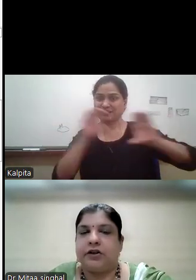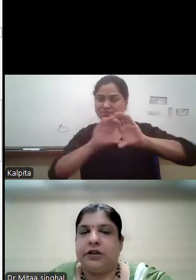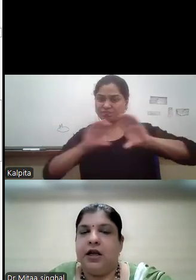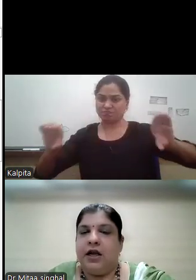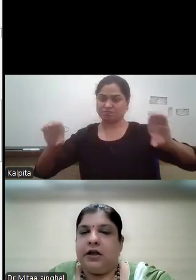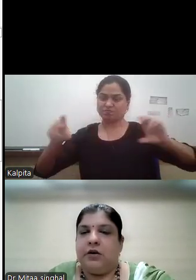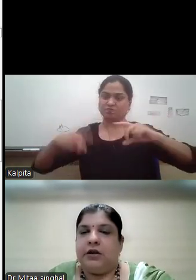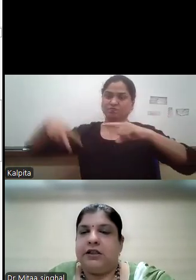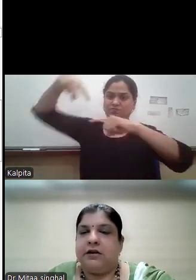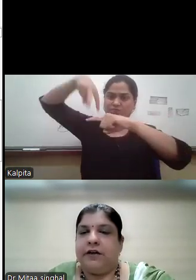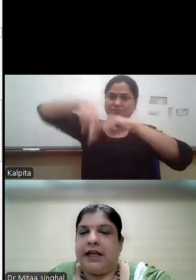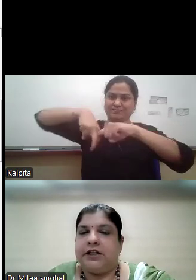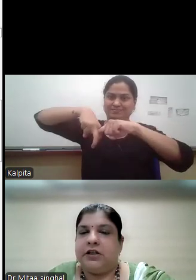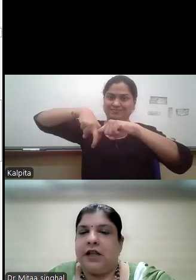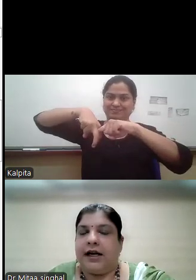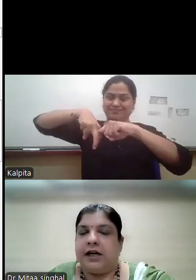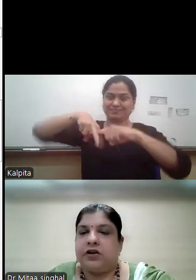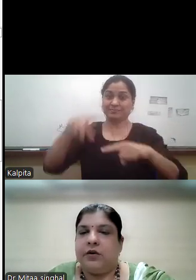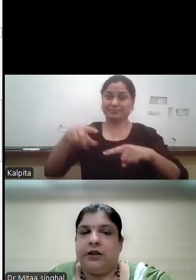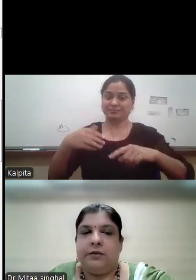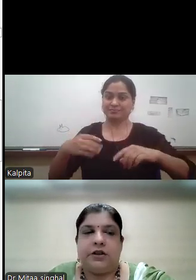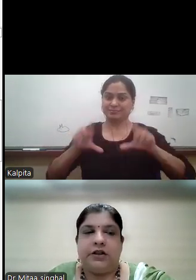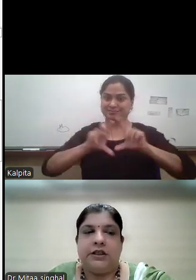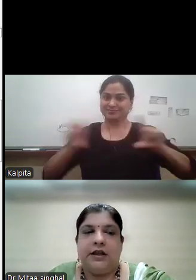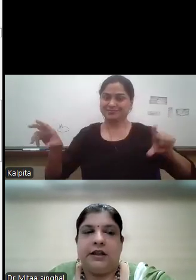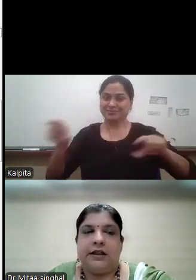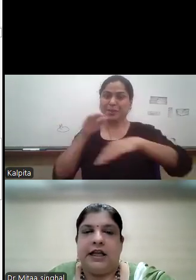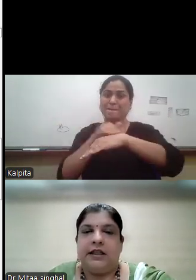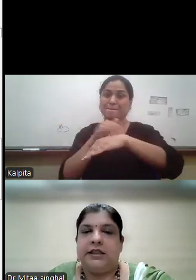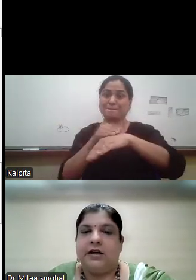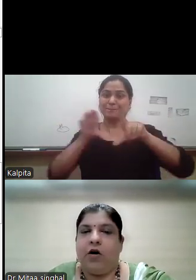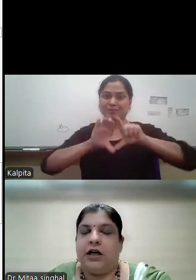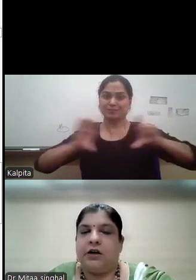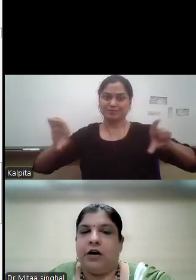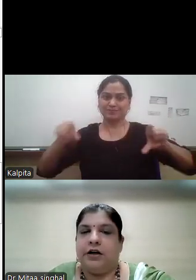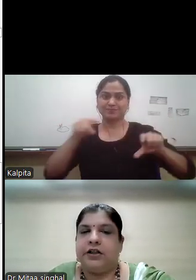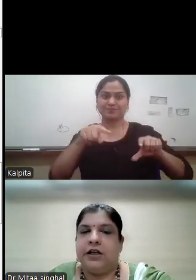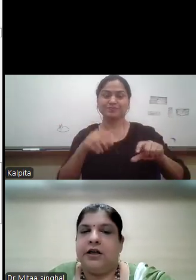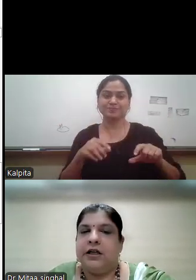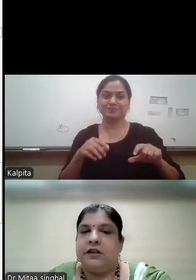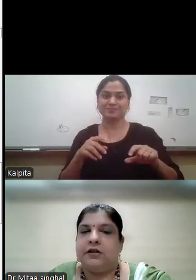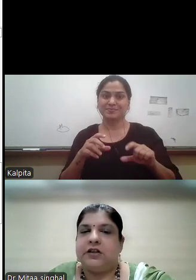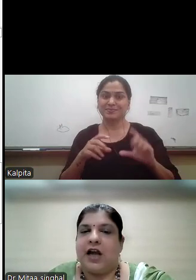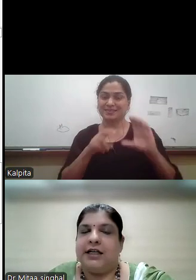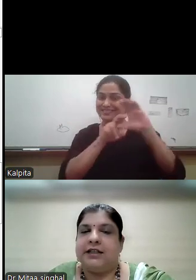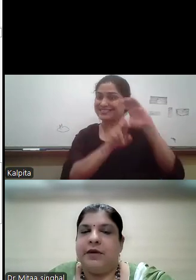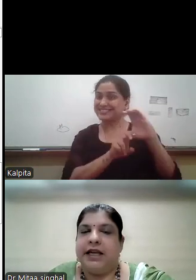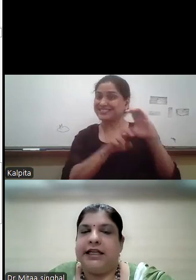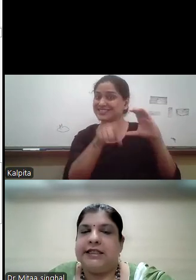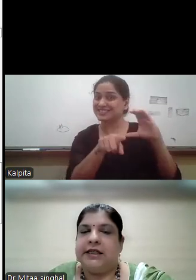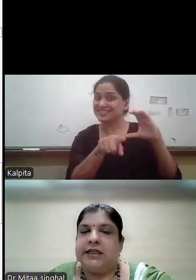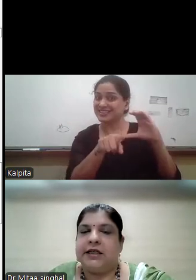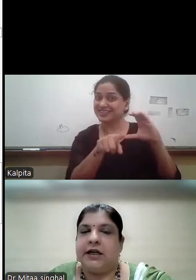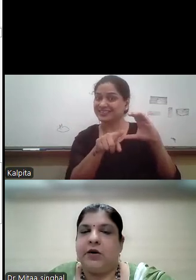in abduction. This is a wedge that I had shown in the pictures. Then this is a corner chair. So the child is